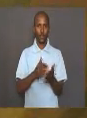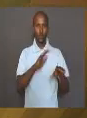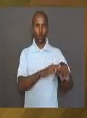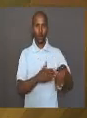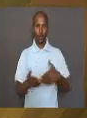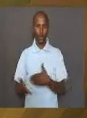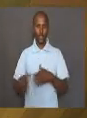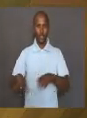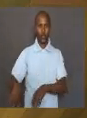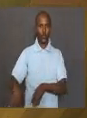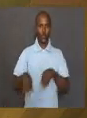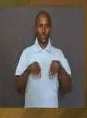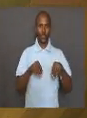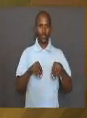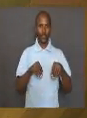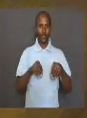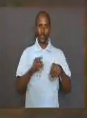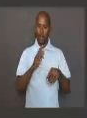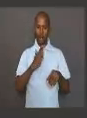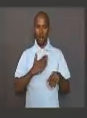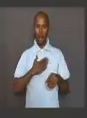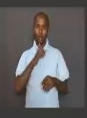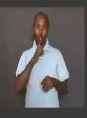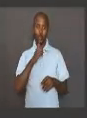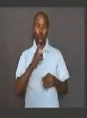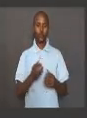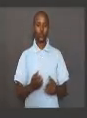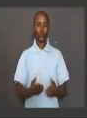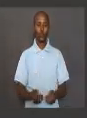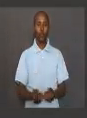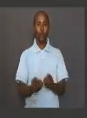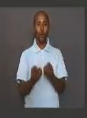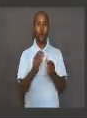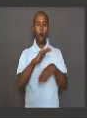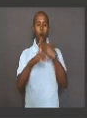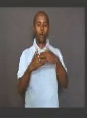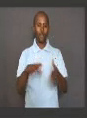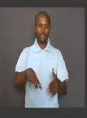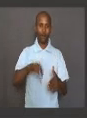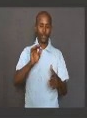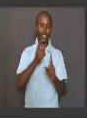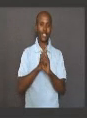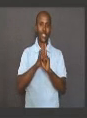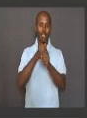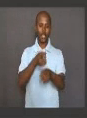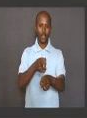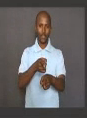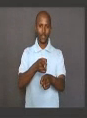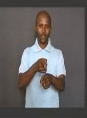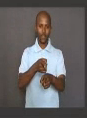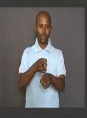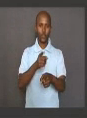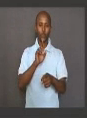Welcome back, students. I am sure you all found these answers. I'm sure